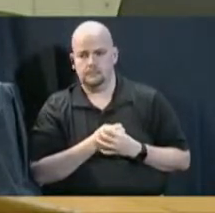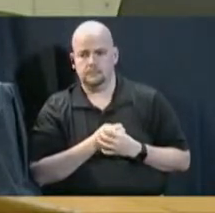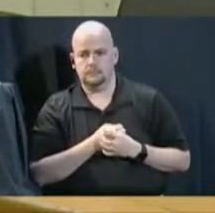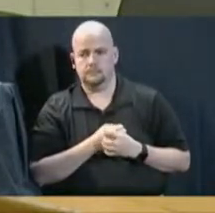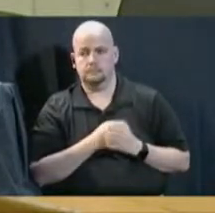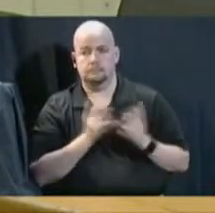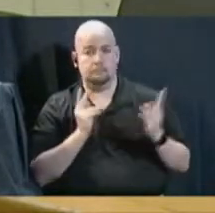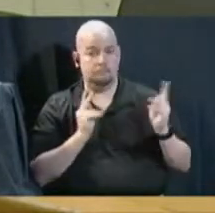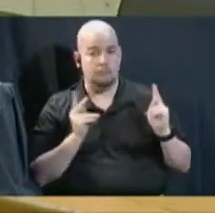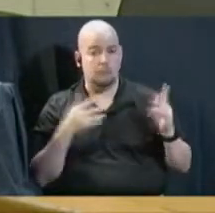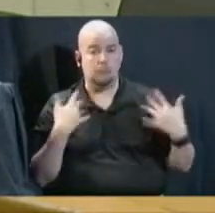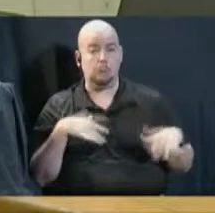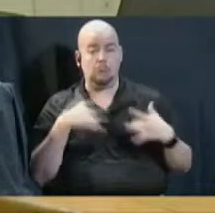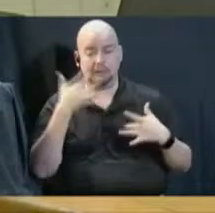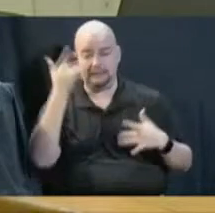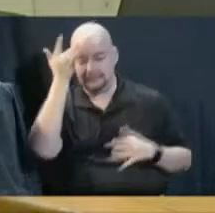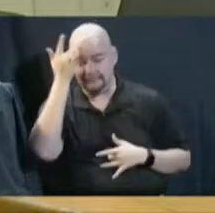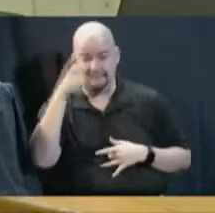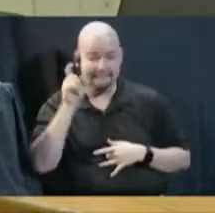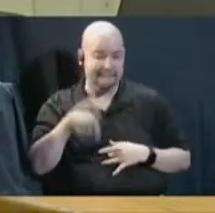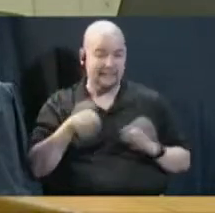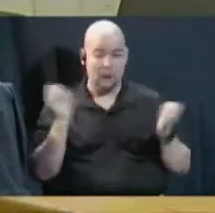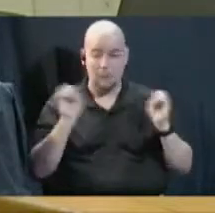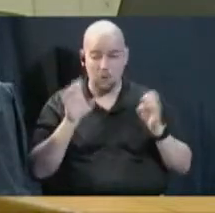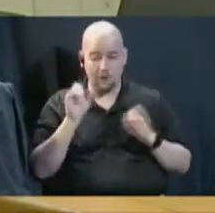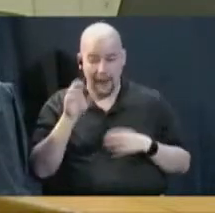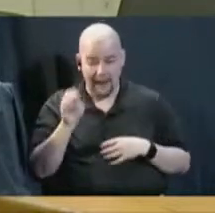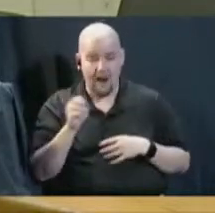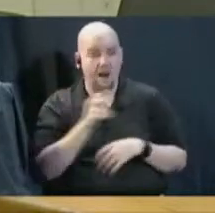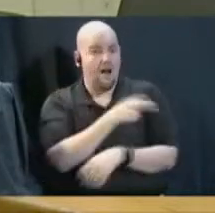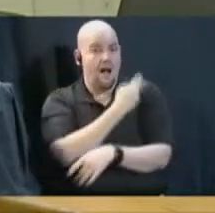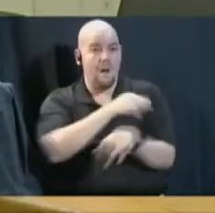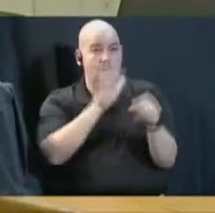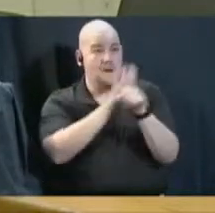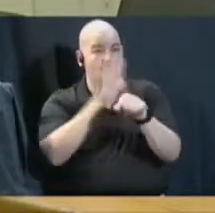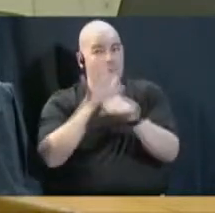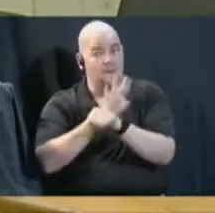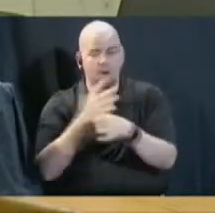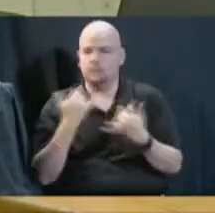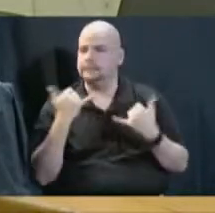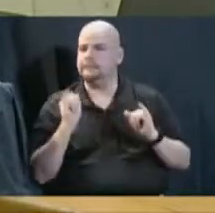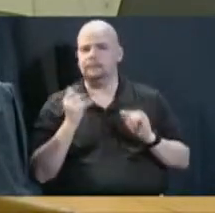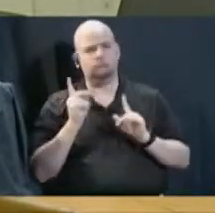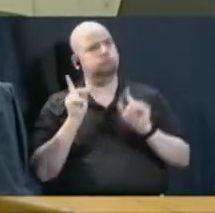need emergent care to seek it. And that goes for all